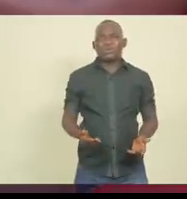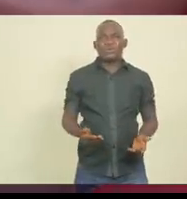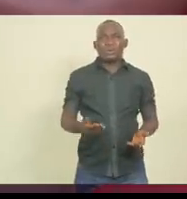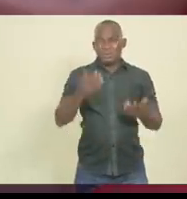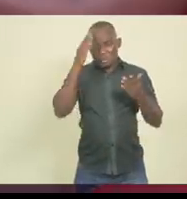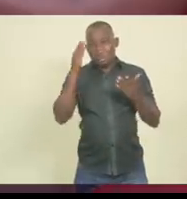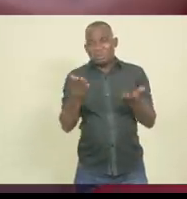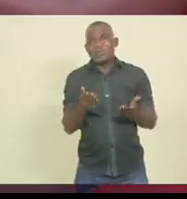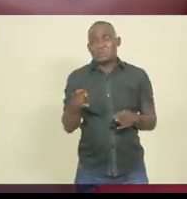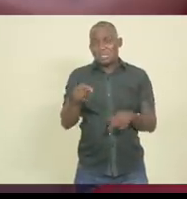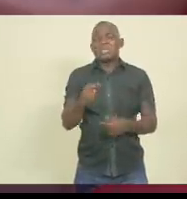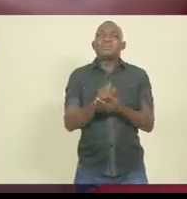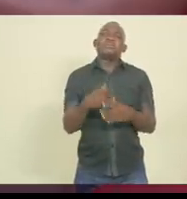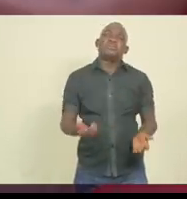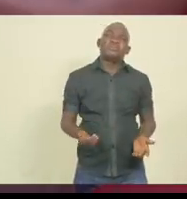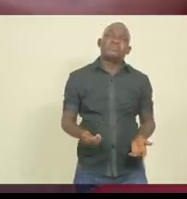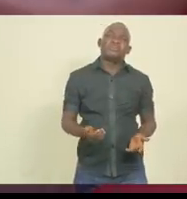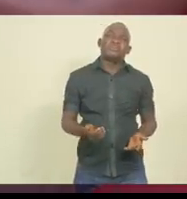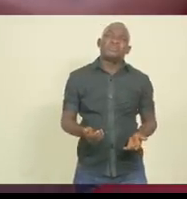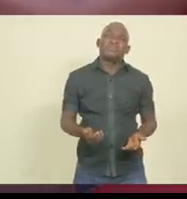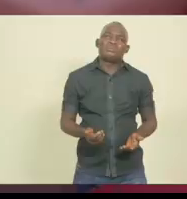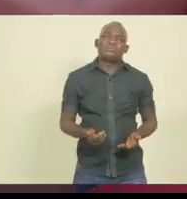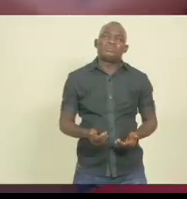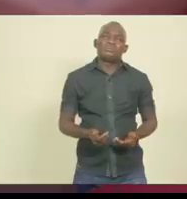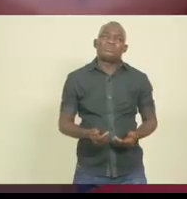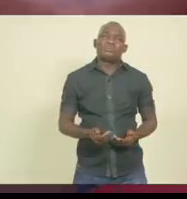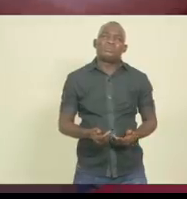you could help her find a family.